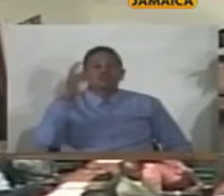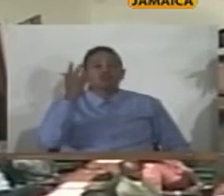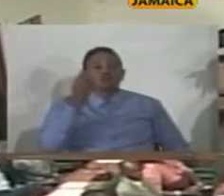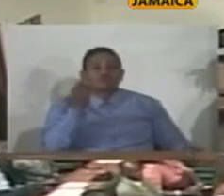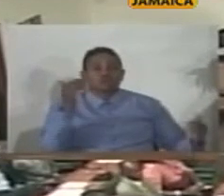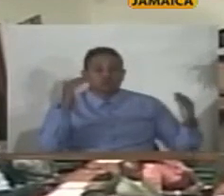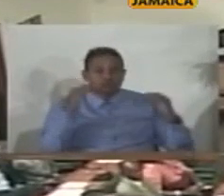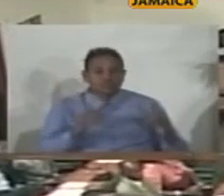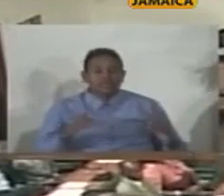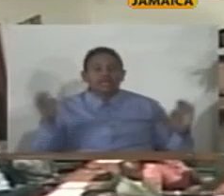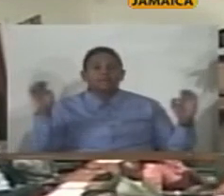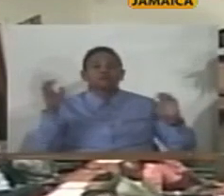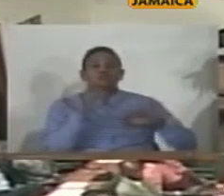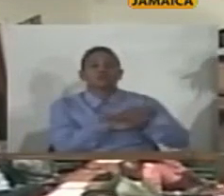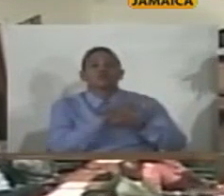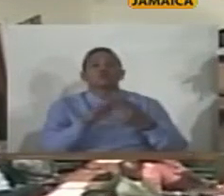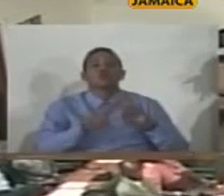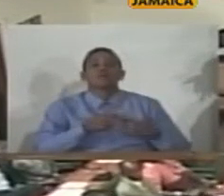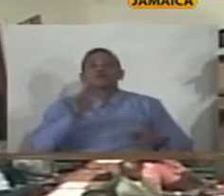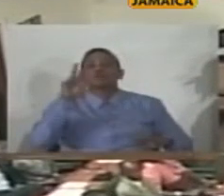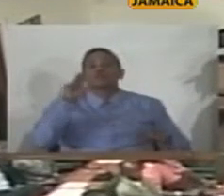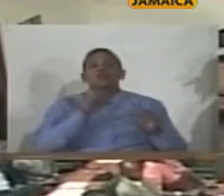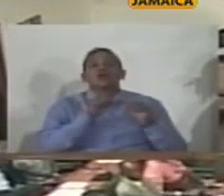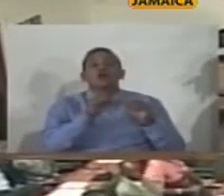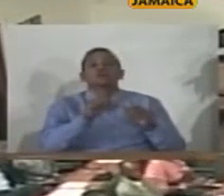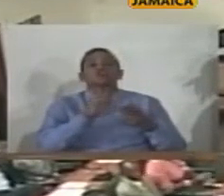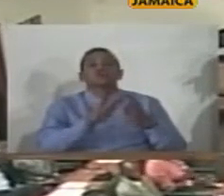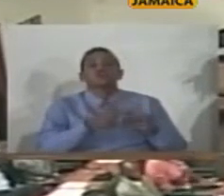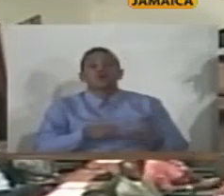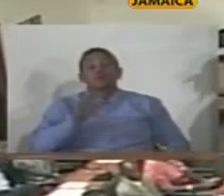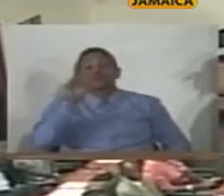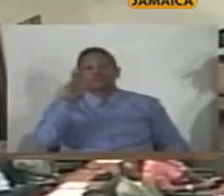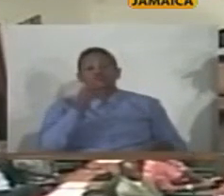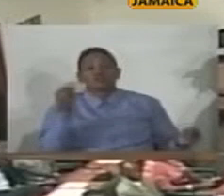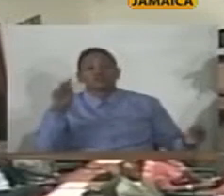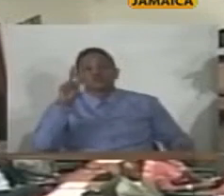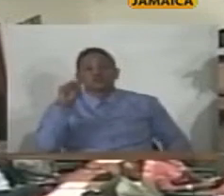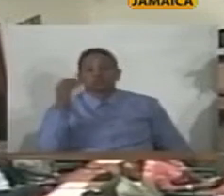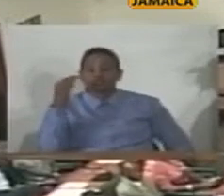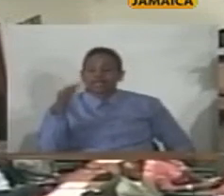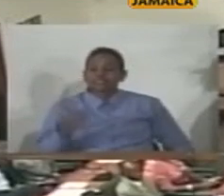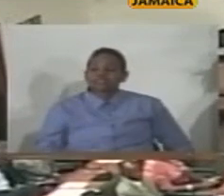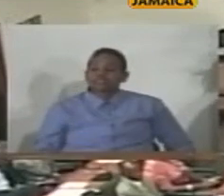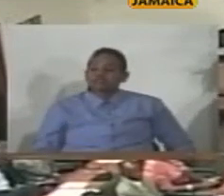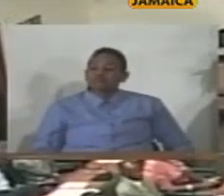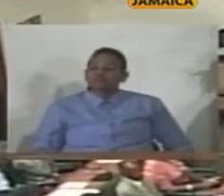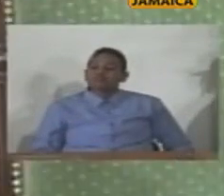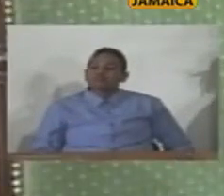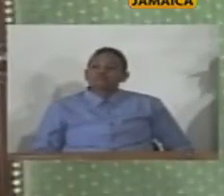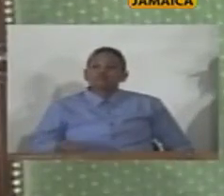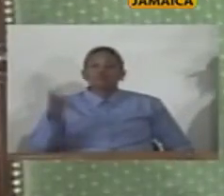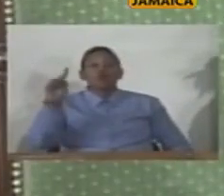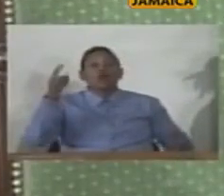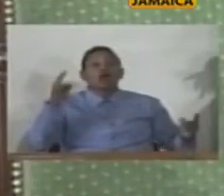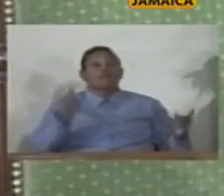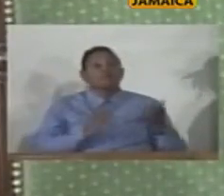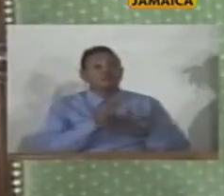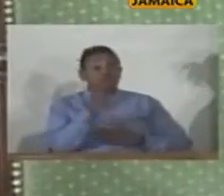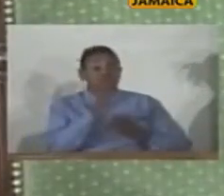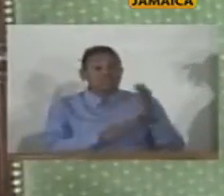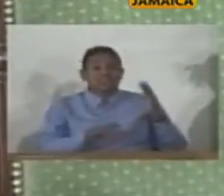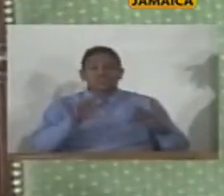the Emergency Powers number 3, Continuance number 3 Resolution 2019. Whereas, by virtue of